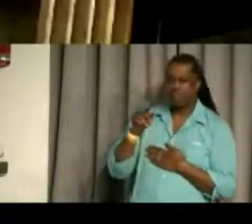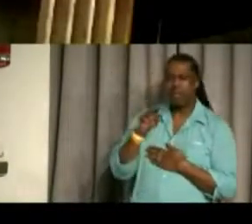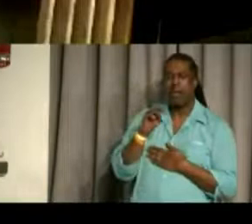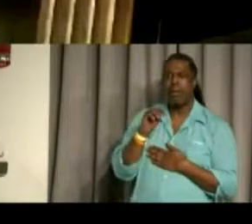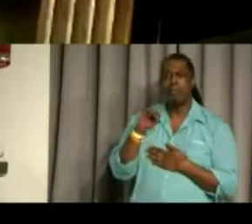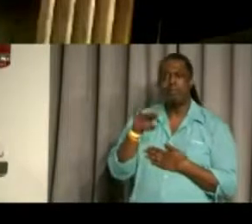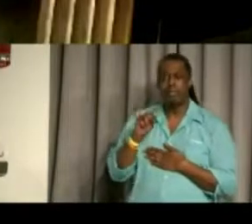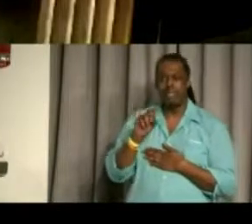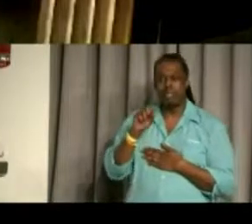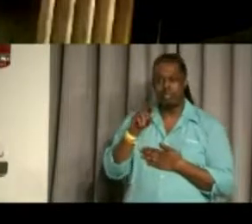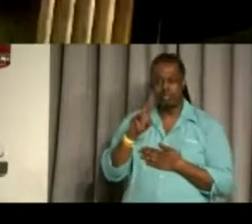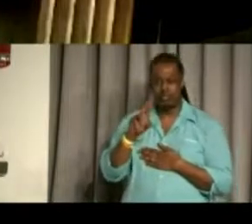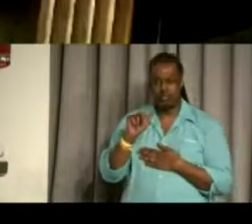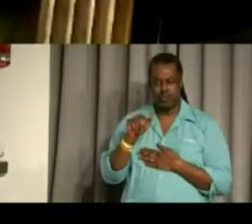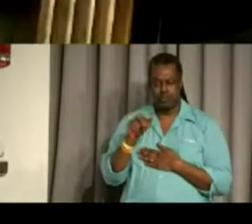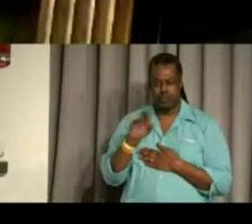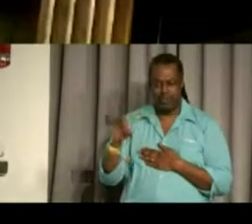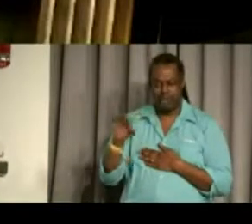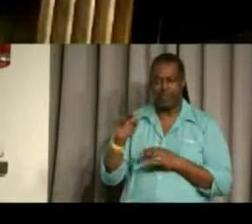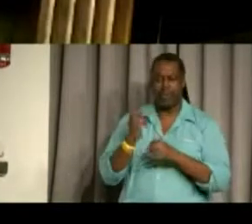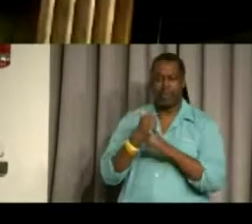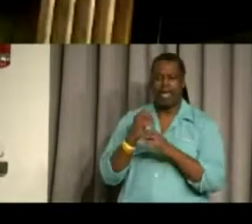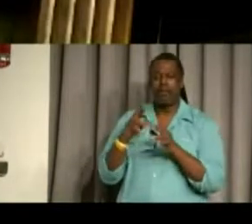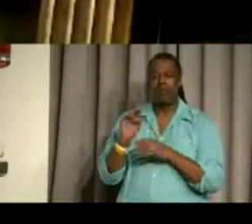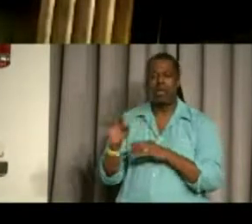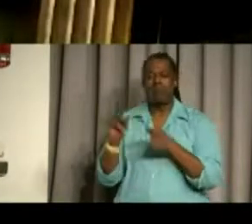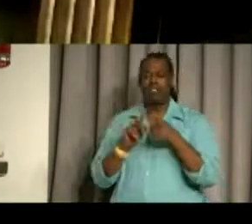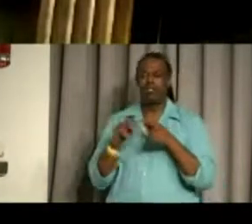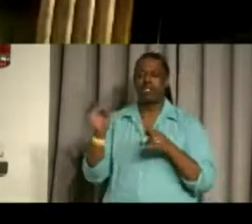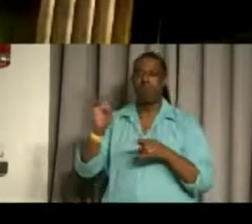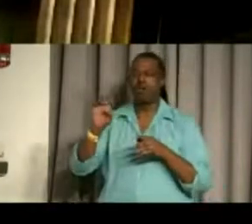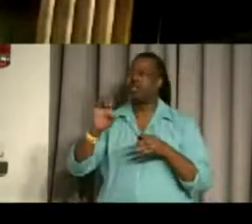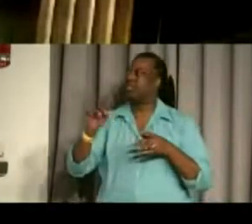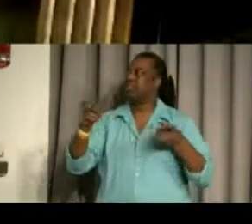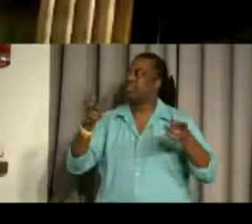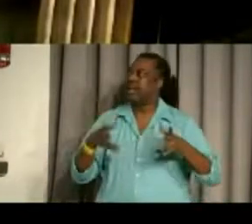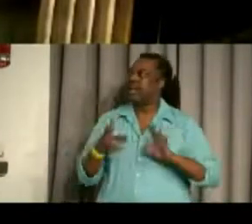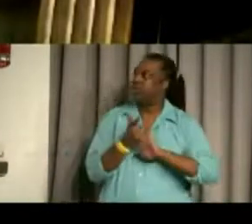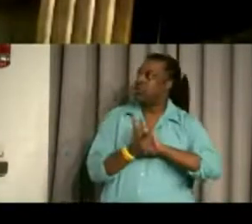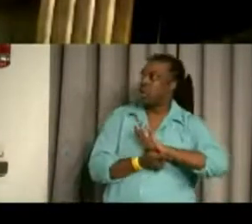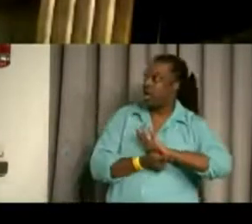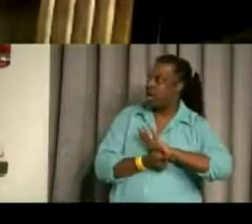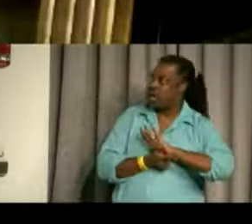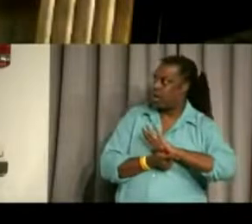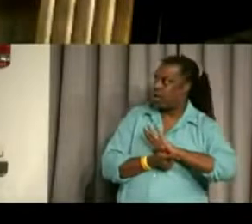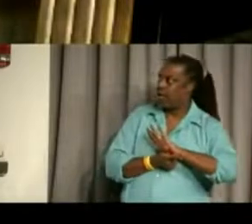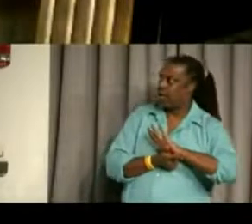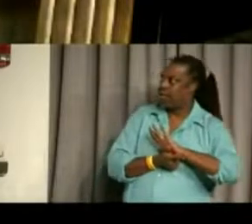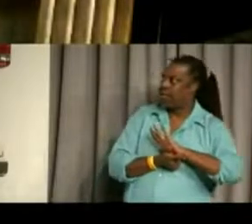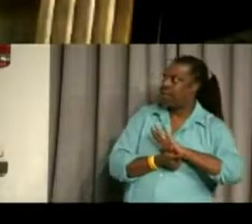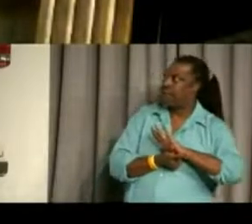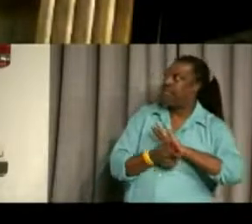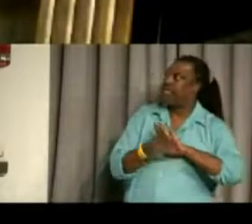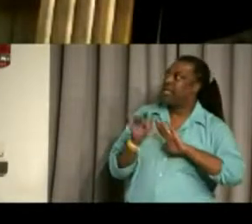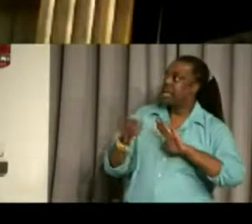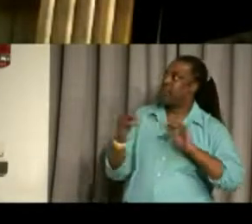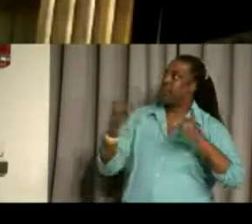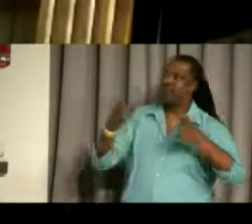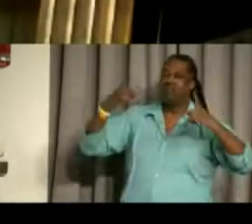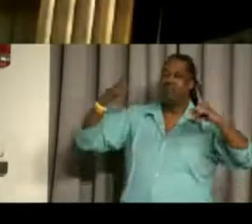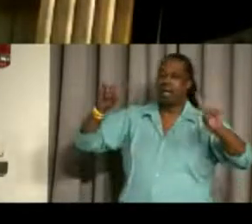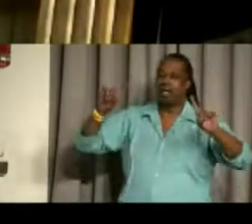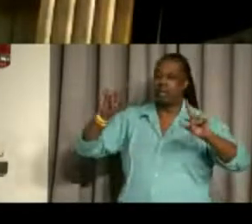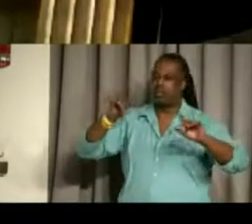testimony to the emergency manager law in Michigan. It was a notorious and devious